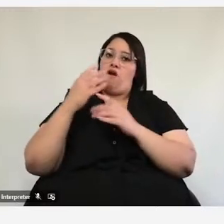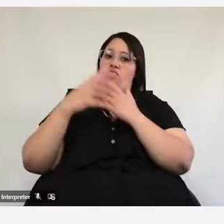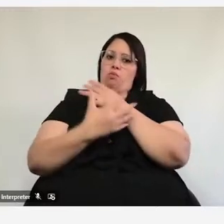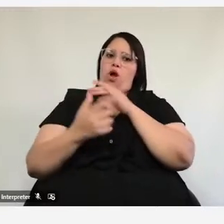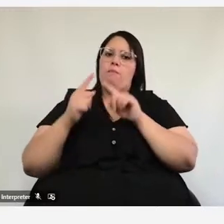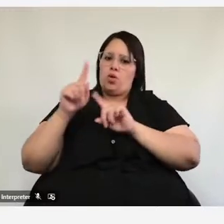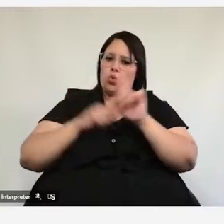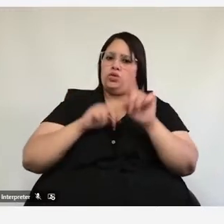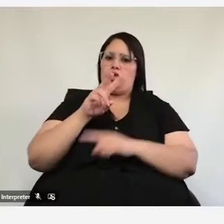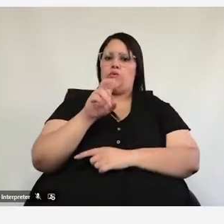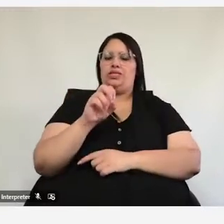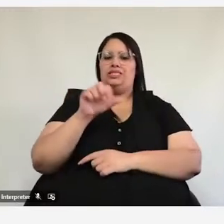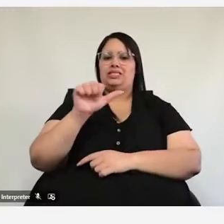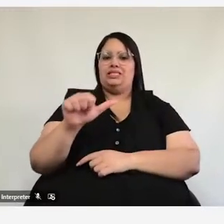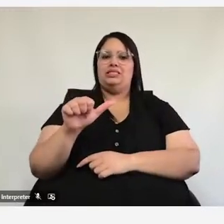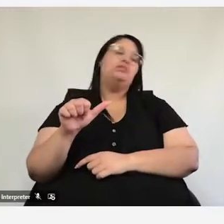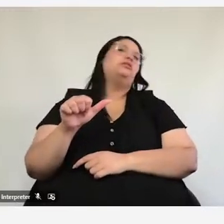their